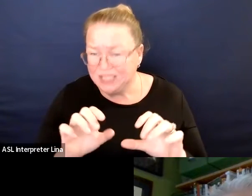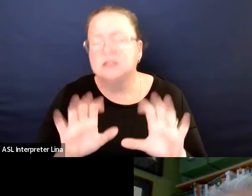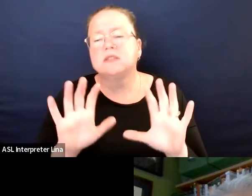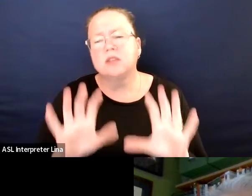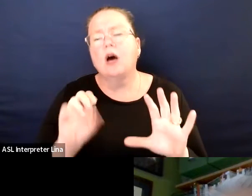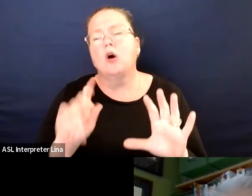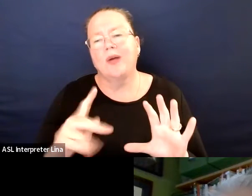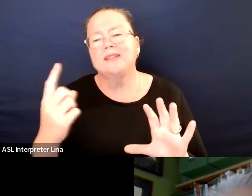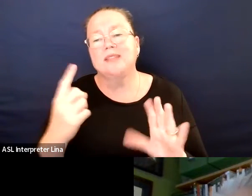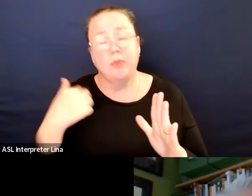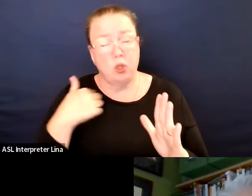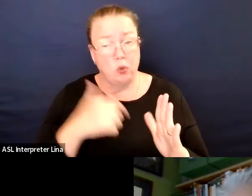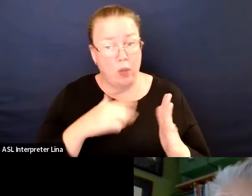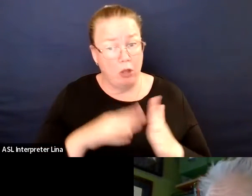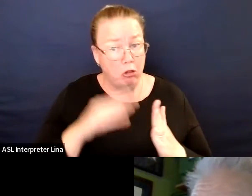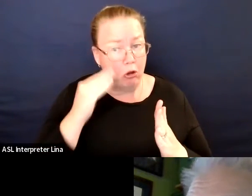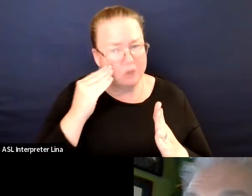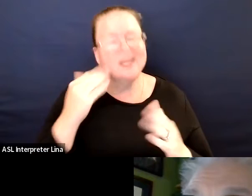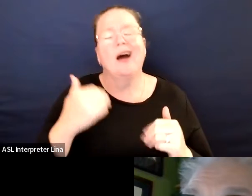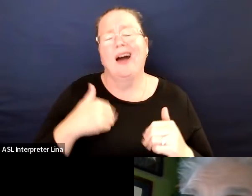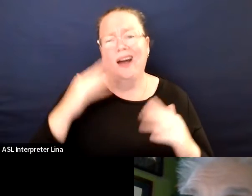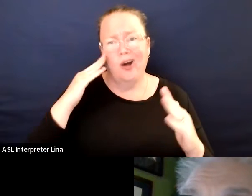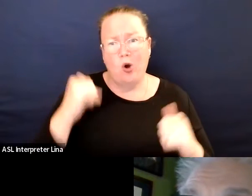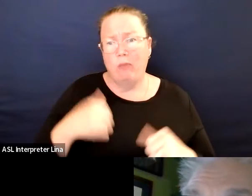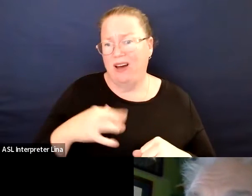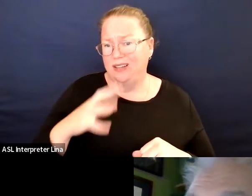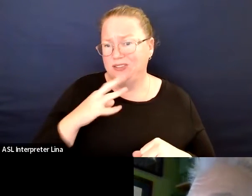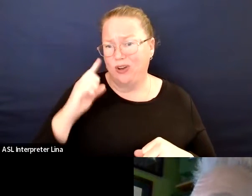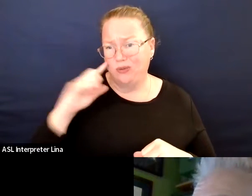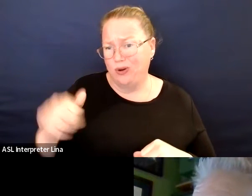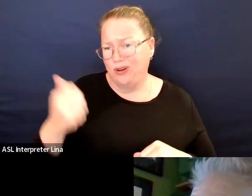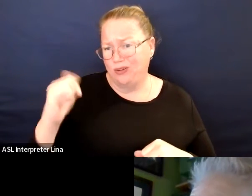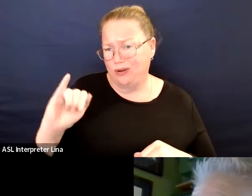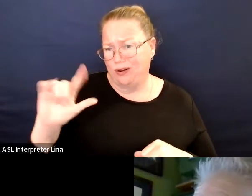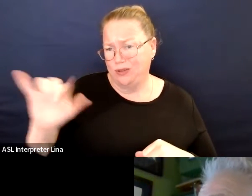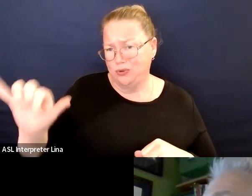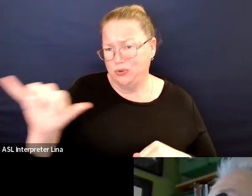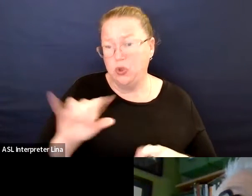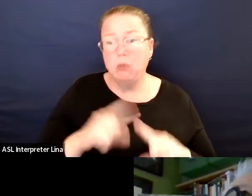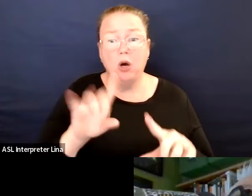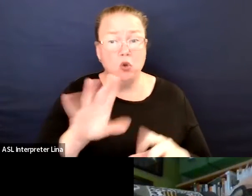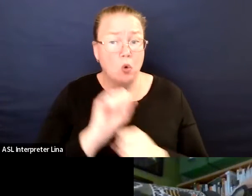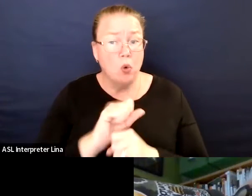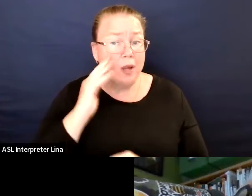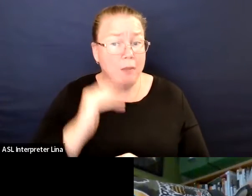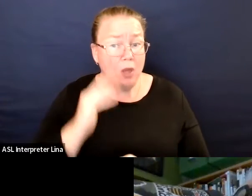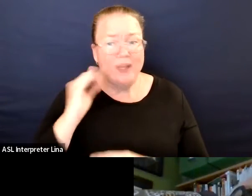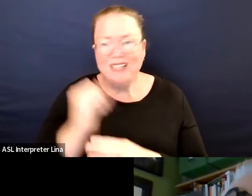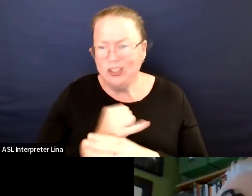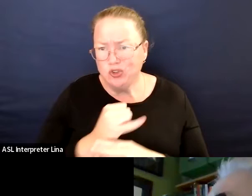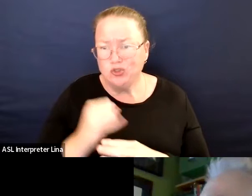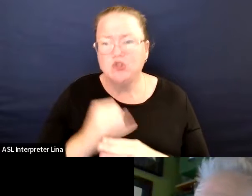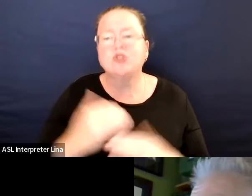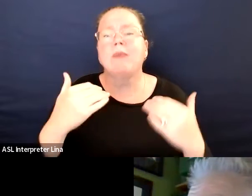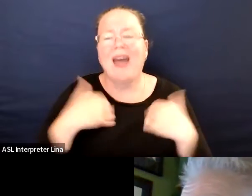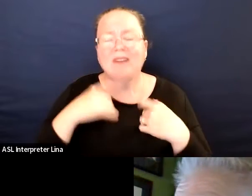we found and I know, I hope I can speak for other independent living centers, when you're doing any work experience, internships, have